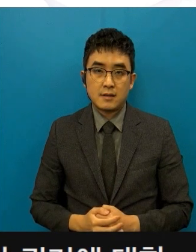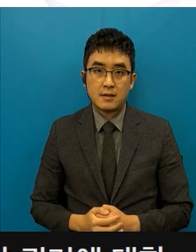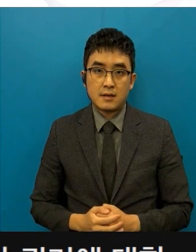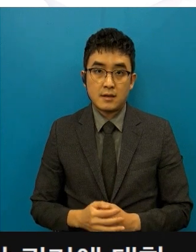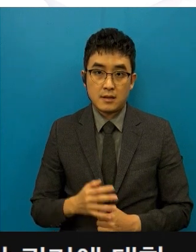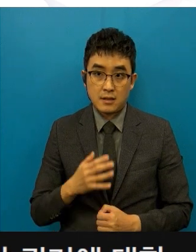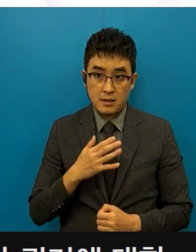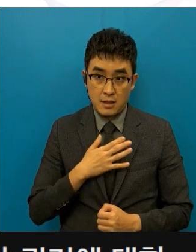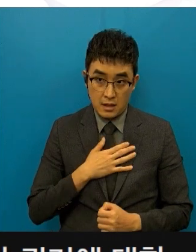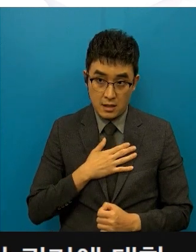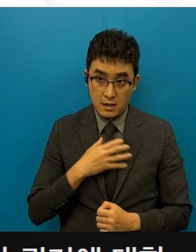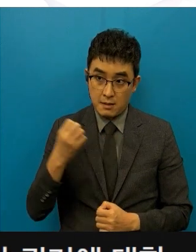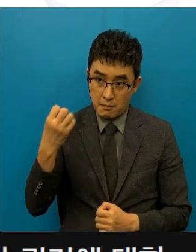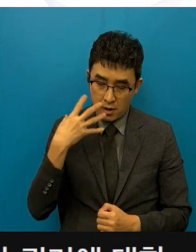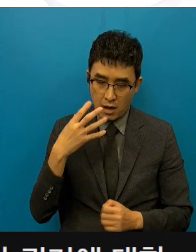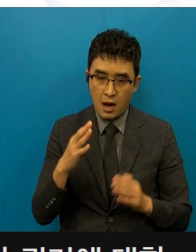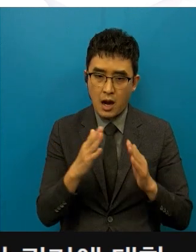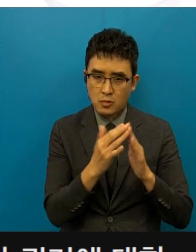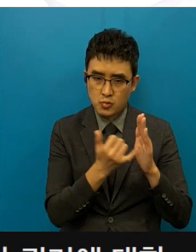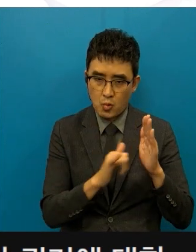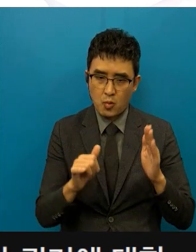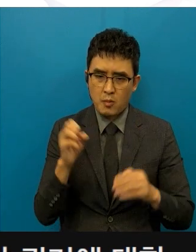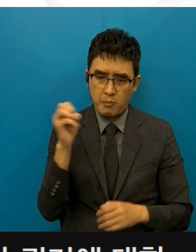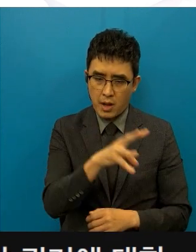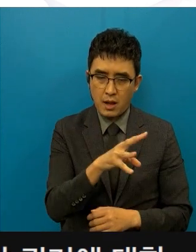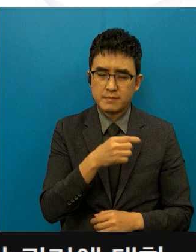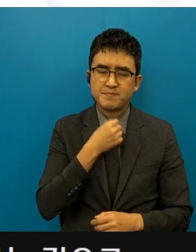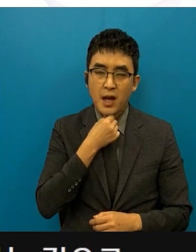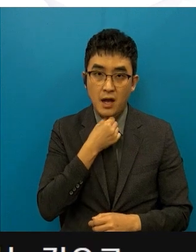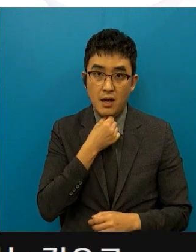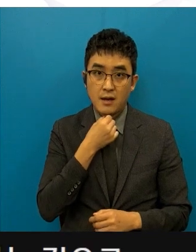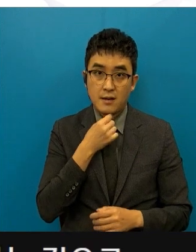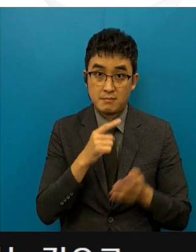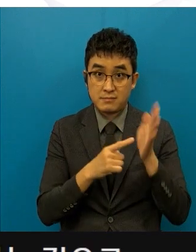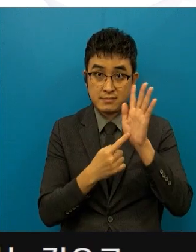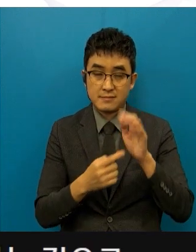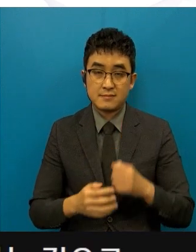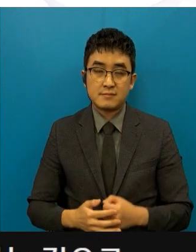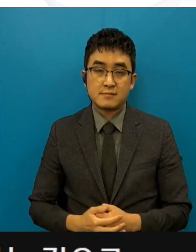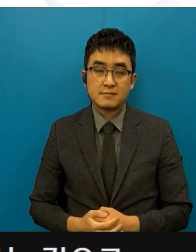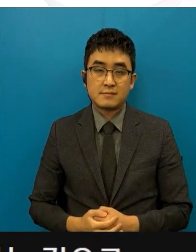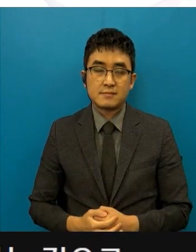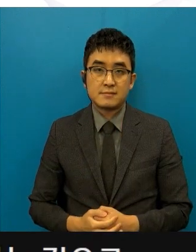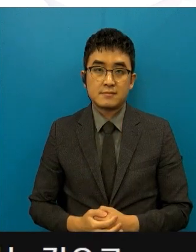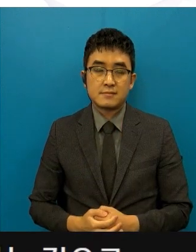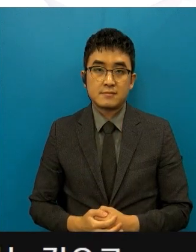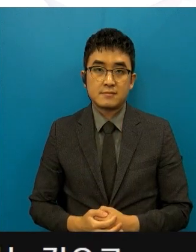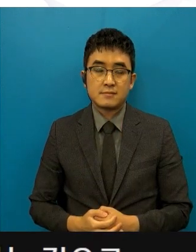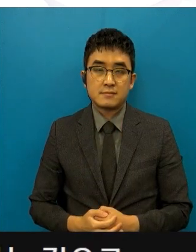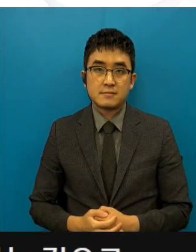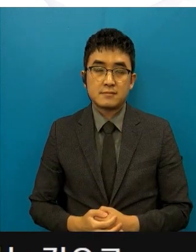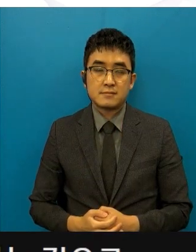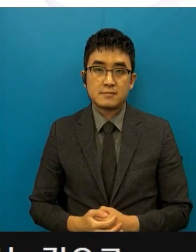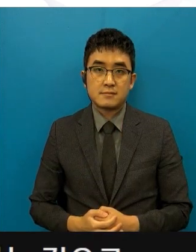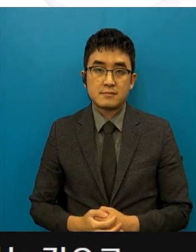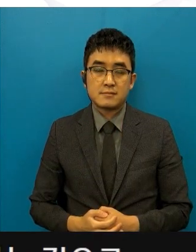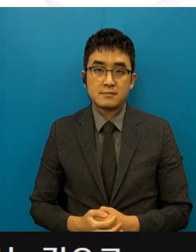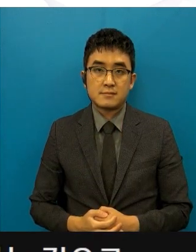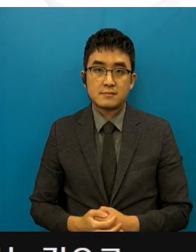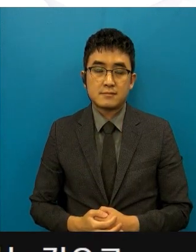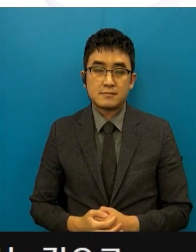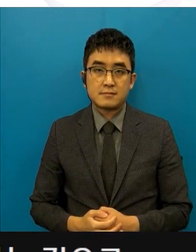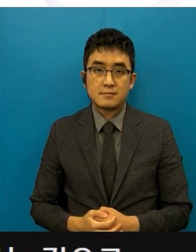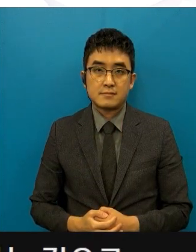On the basis, naturally, the old man has most positive opinion about